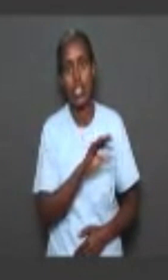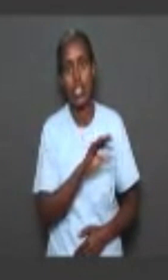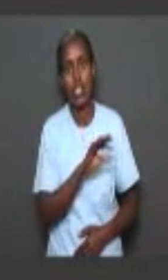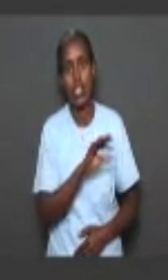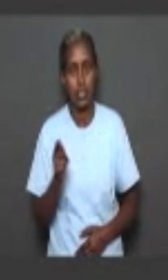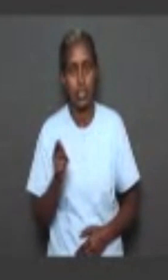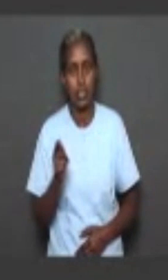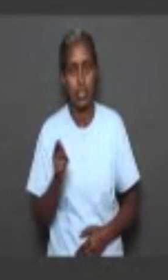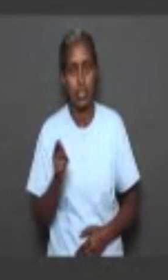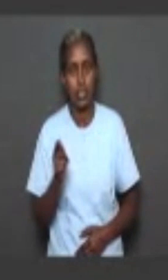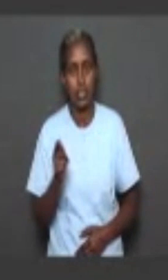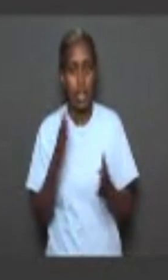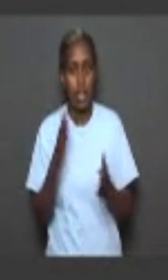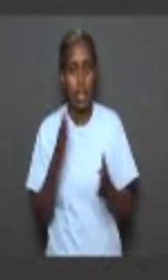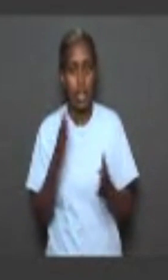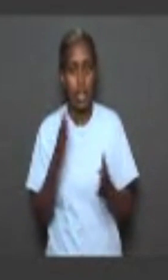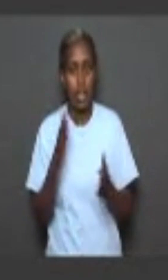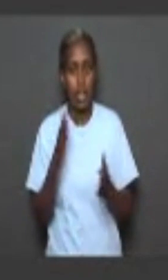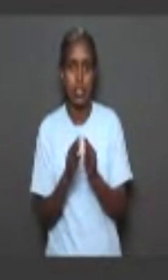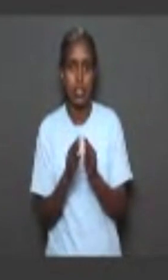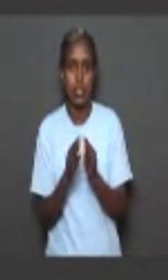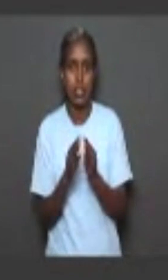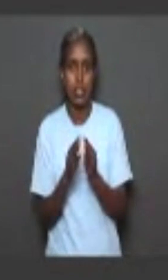are subsets.